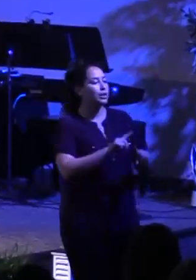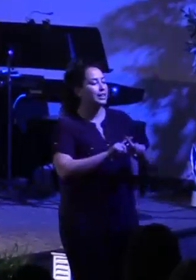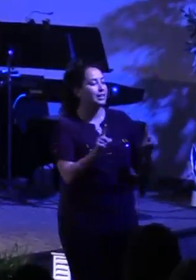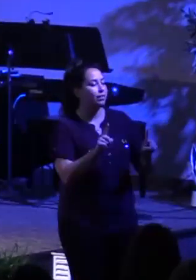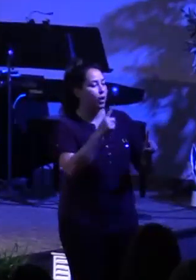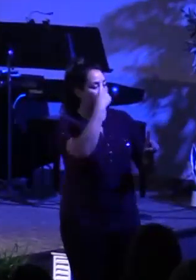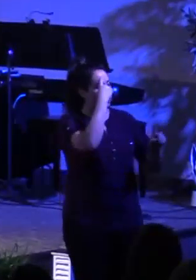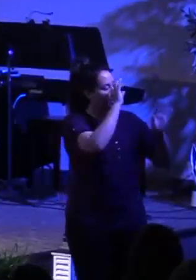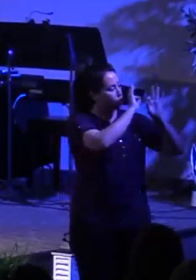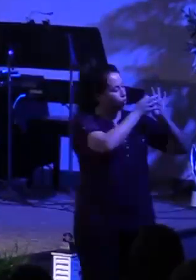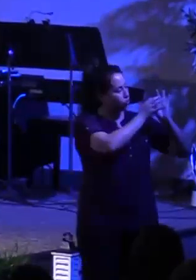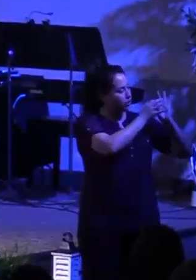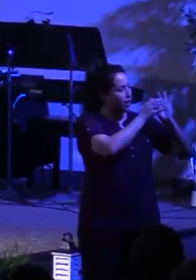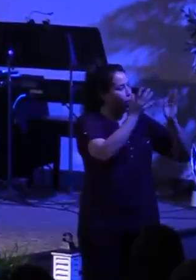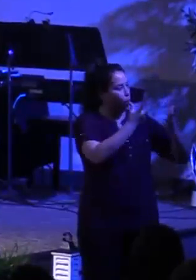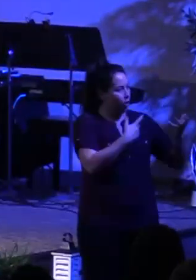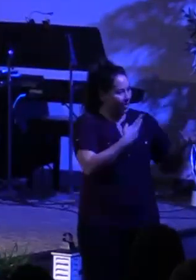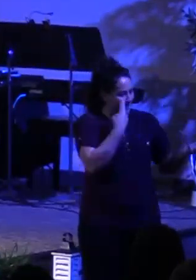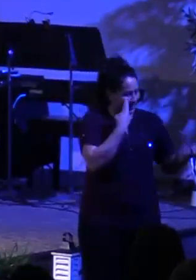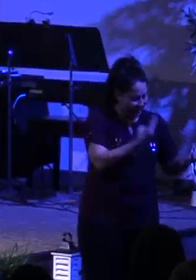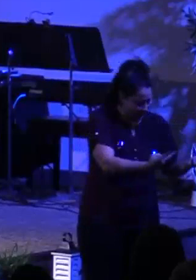way is what we see.